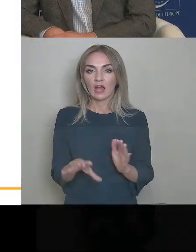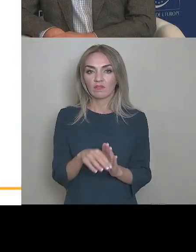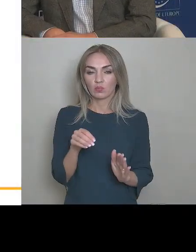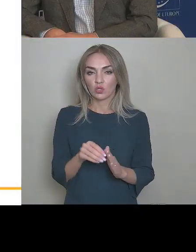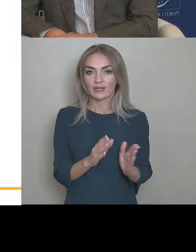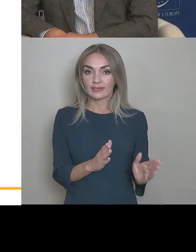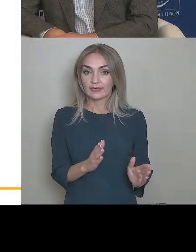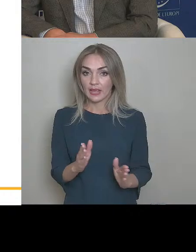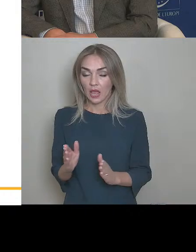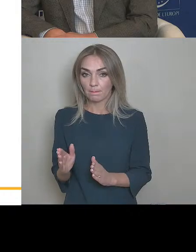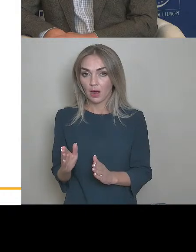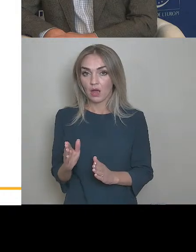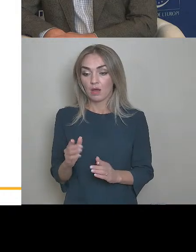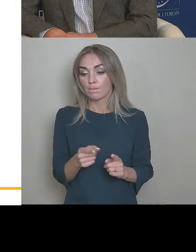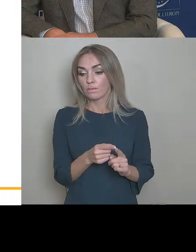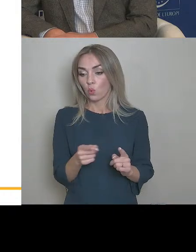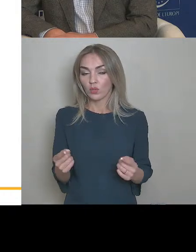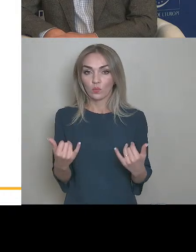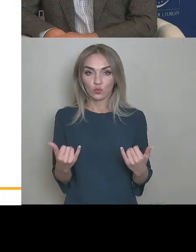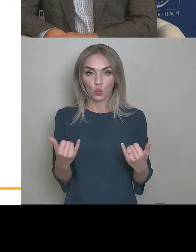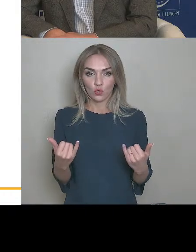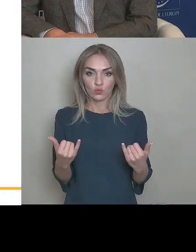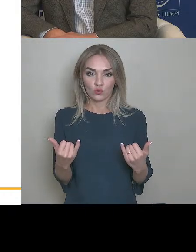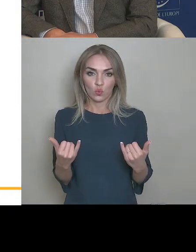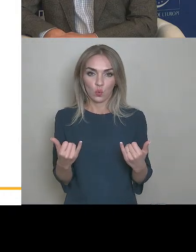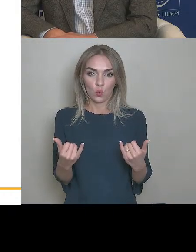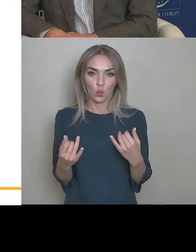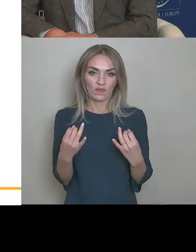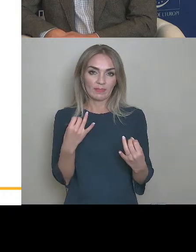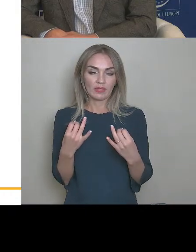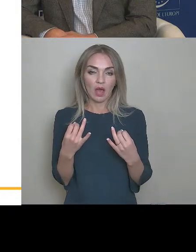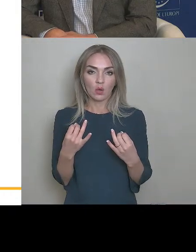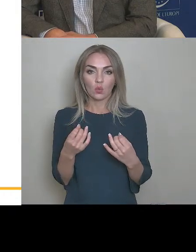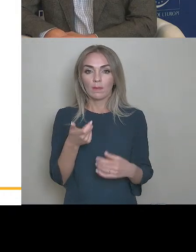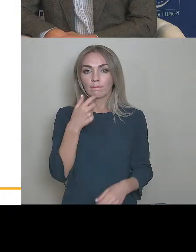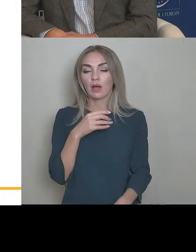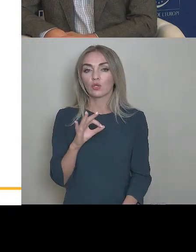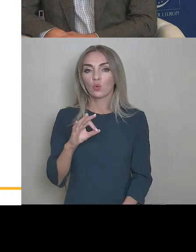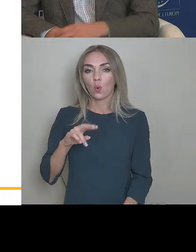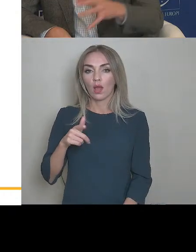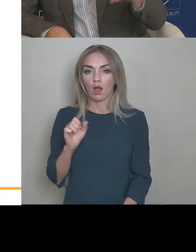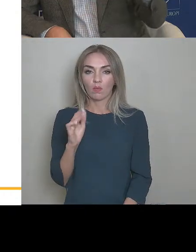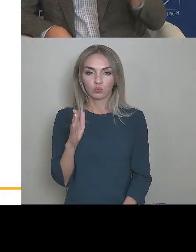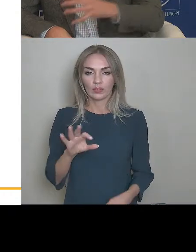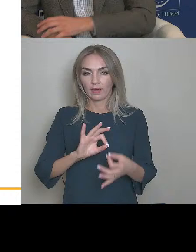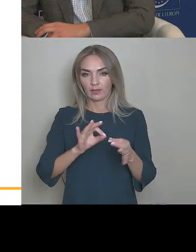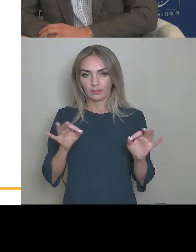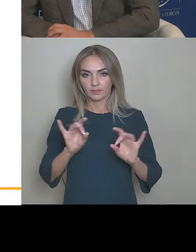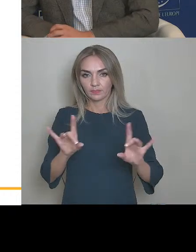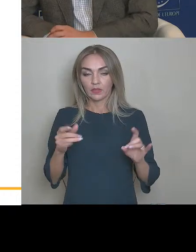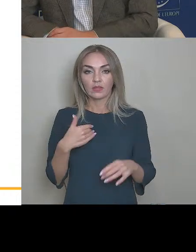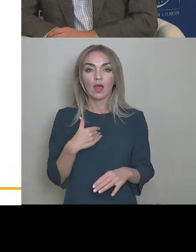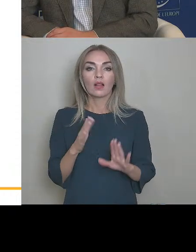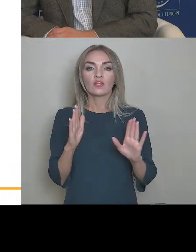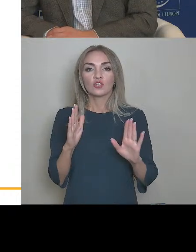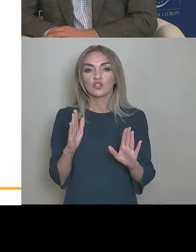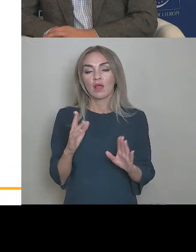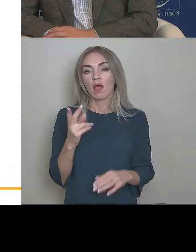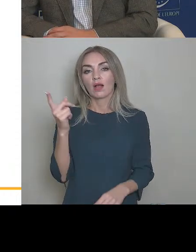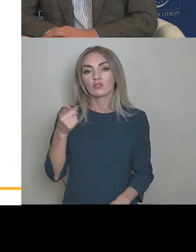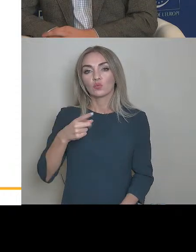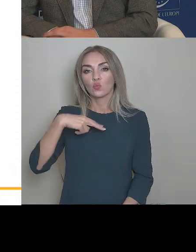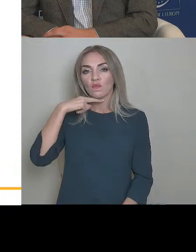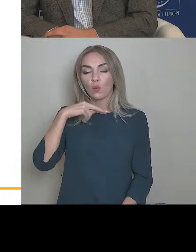that is proportional system, and these are regular elections. Olga is going to talk about it in more